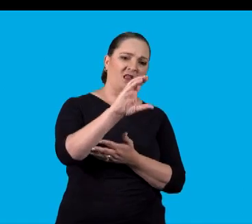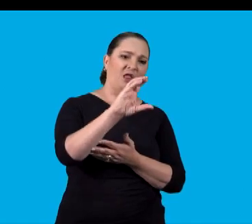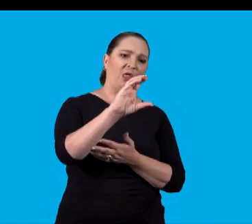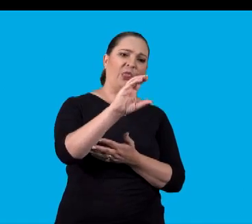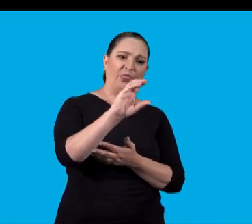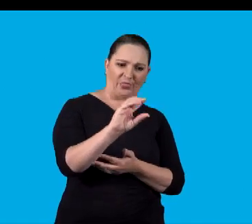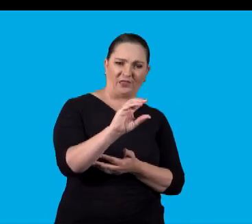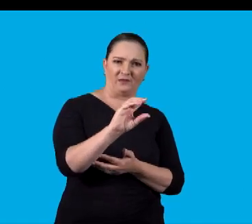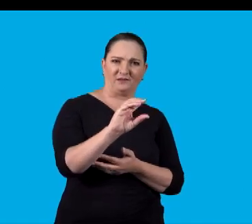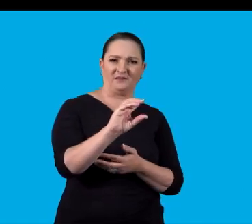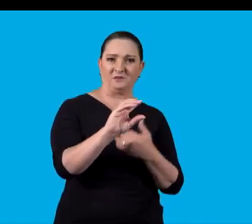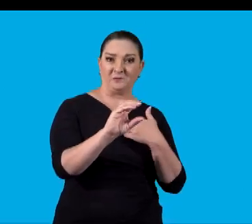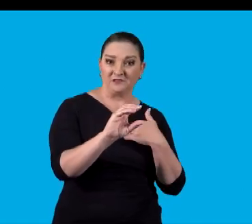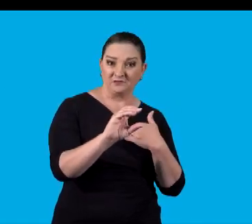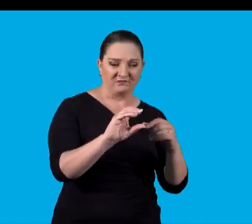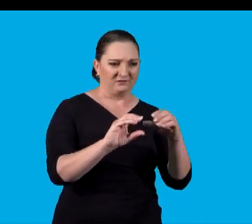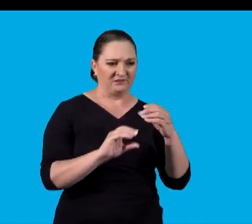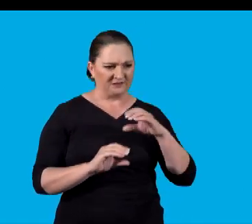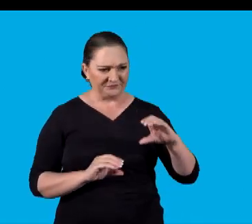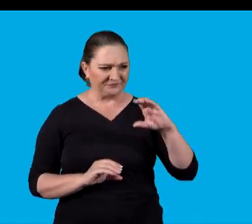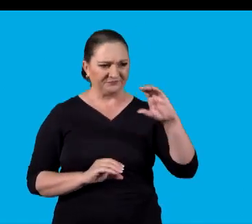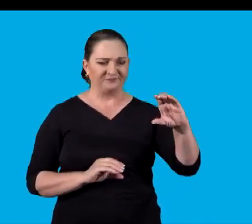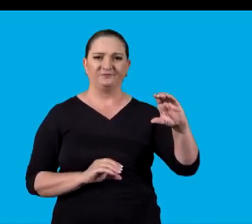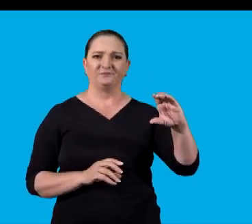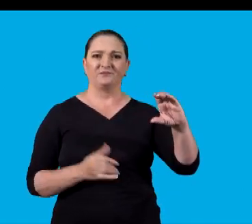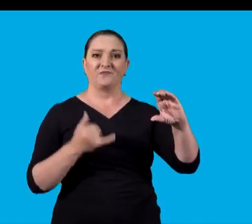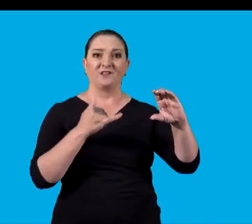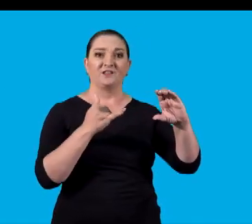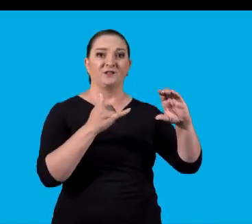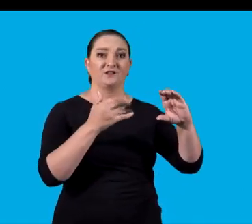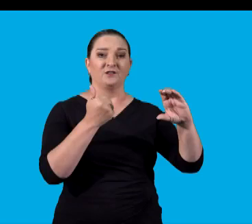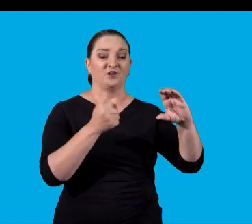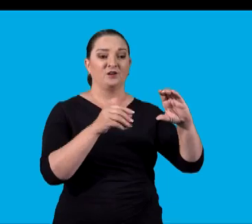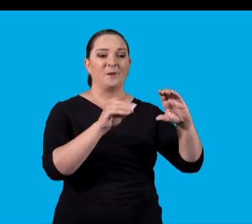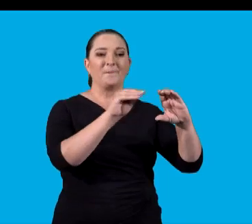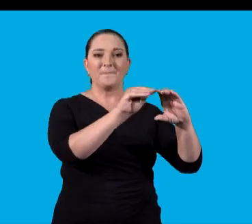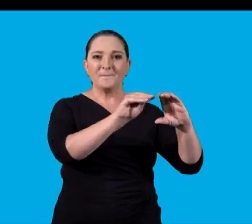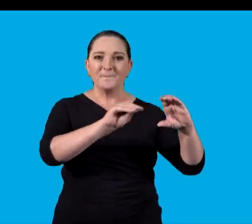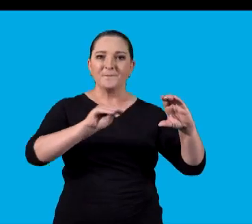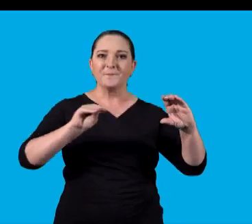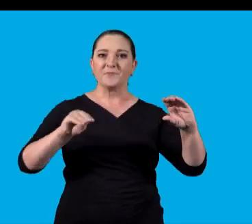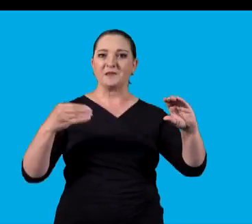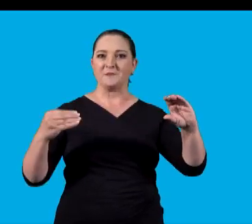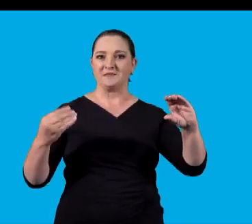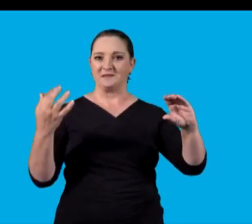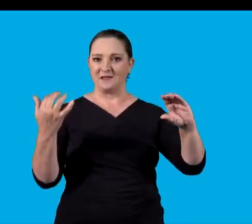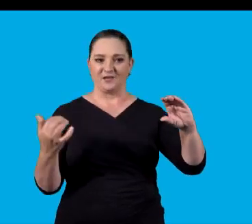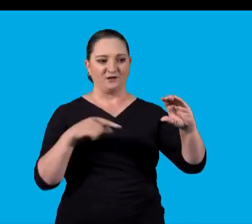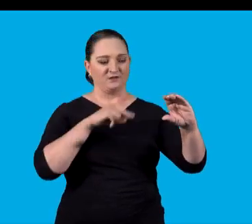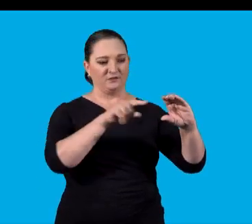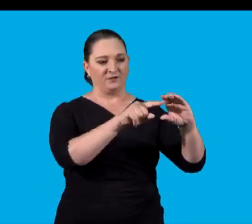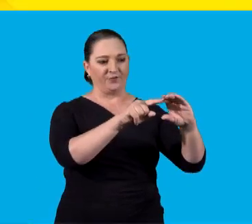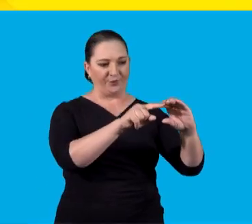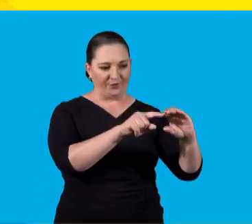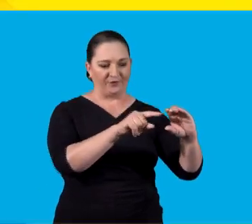whatever that was invested has now been transferred into the business bank account that makes it a